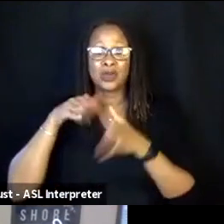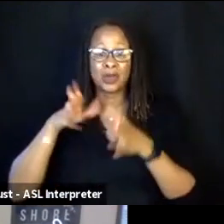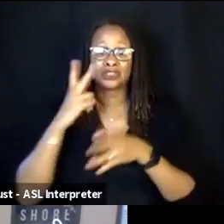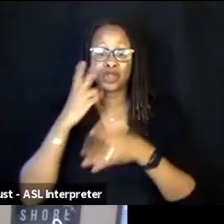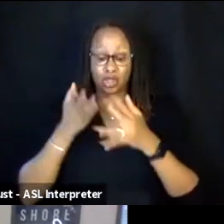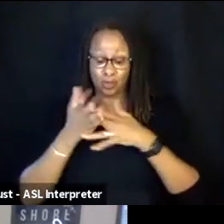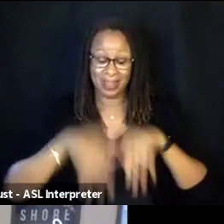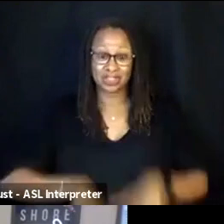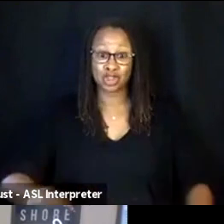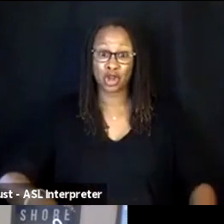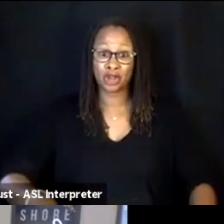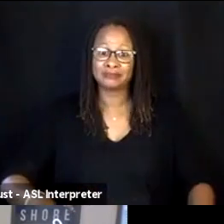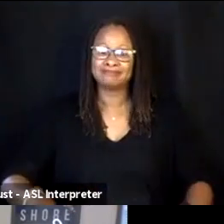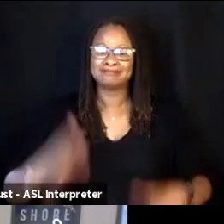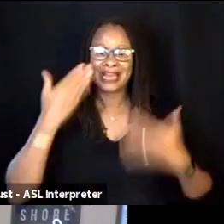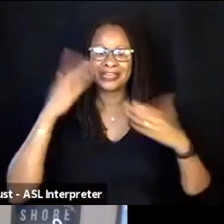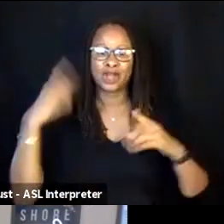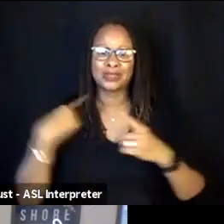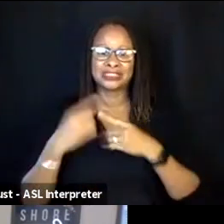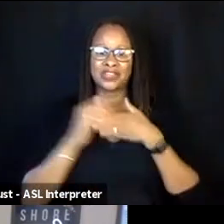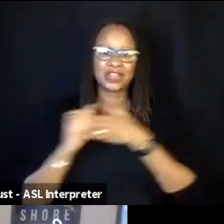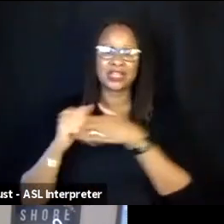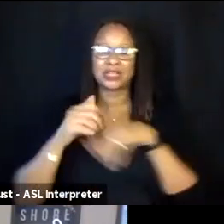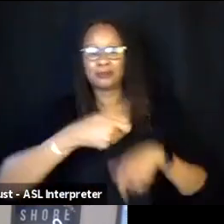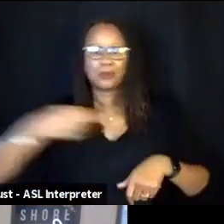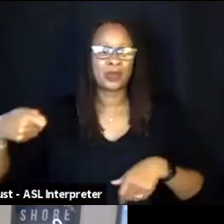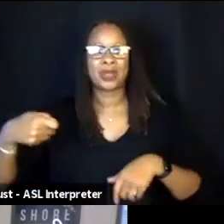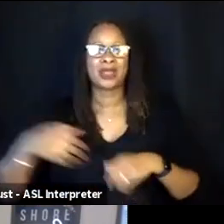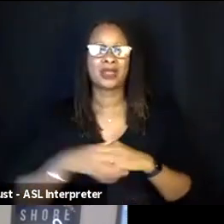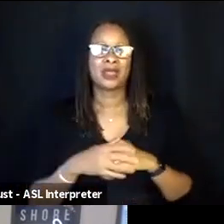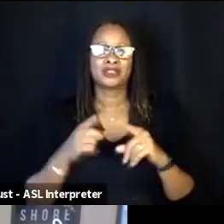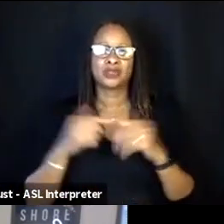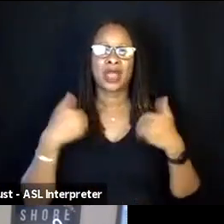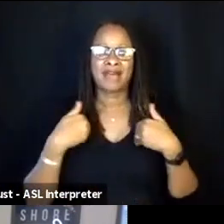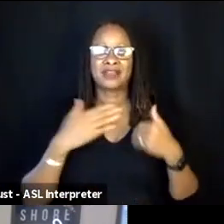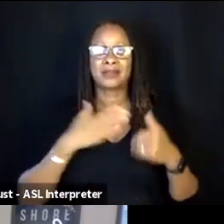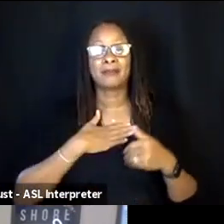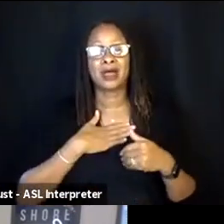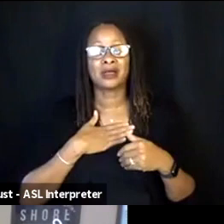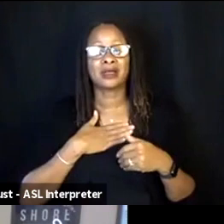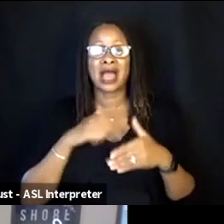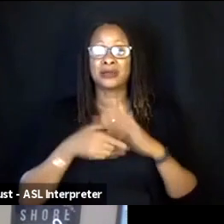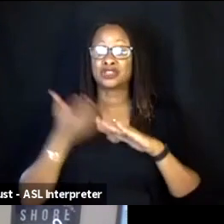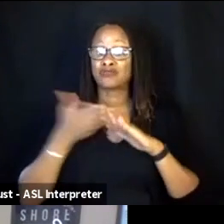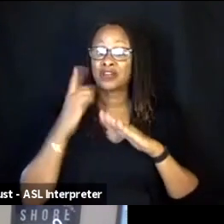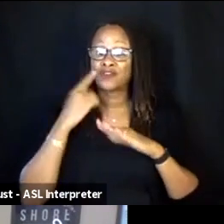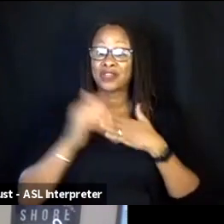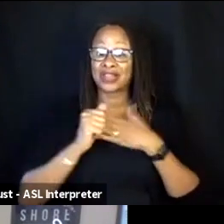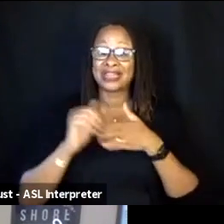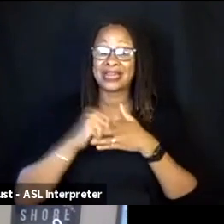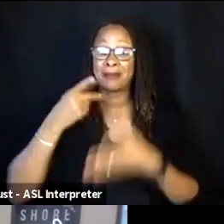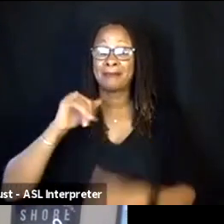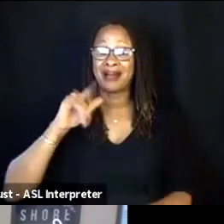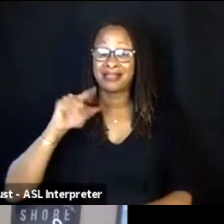my skirt, which I didn't know until the lead pulled me away, to having I was in the running for the lead in a pilot, and